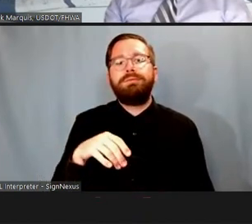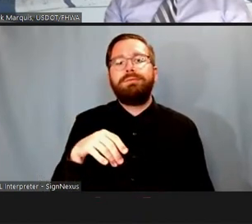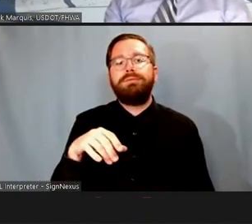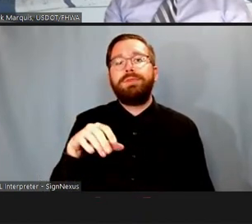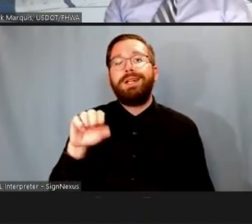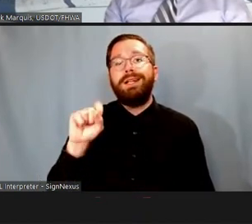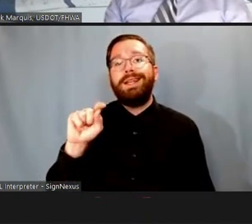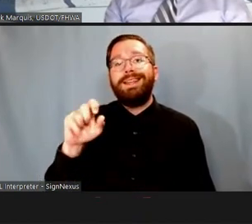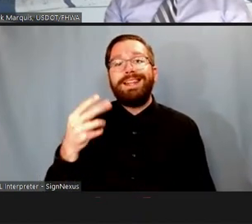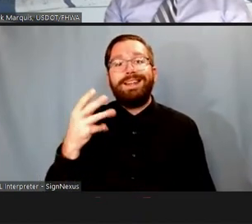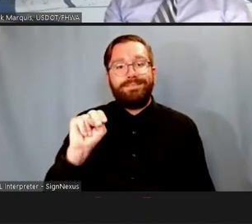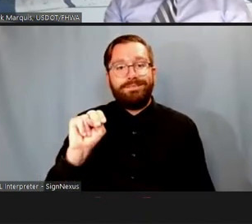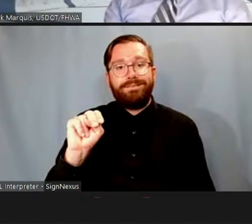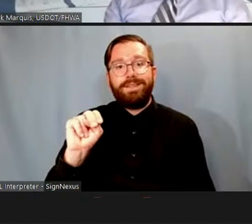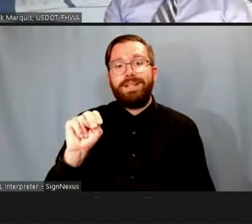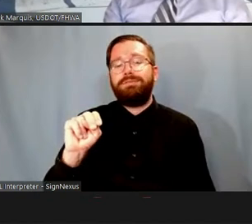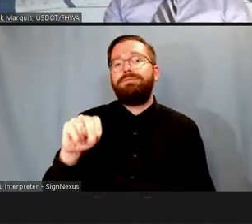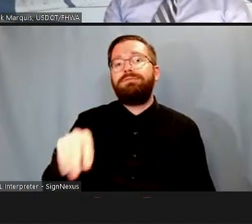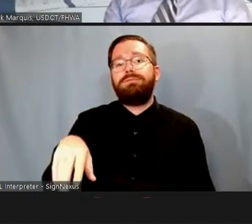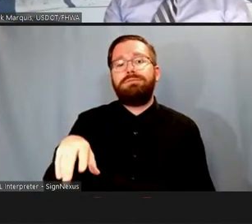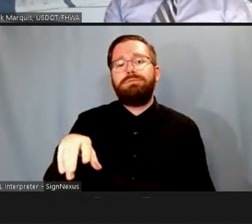stephen omis